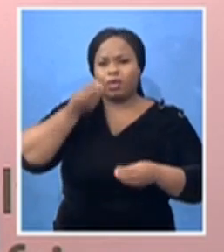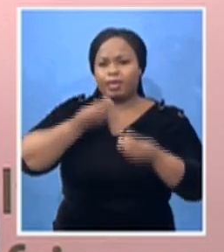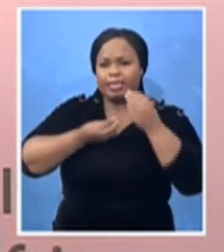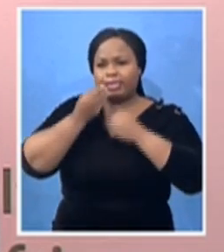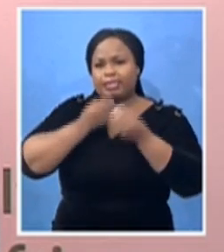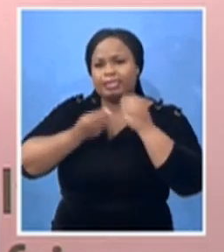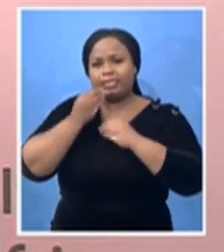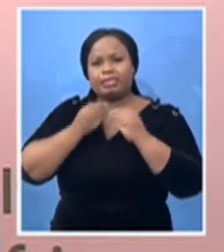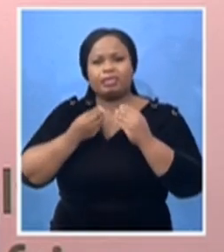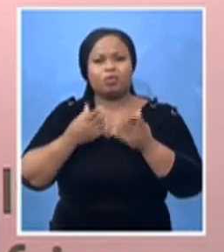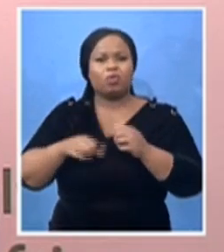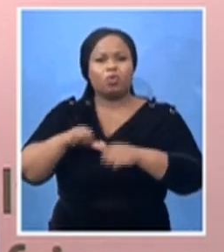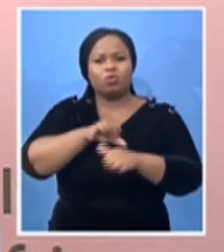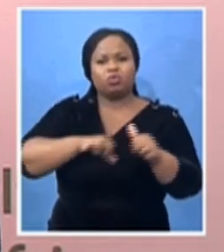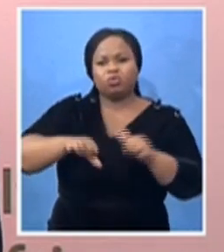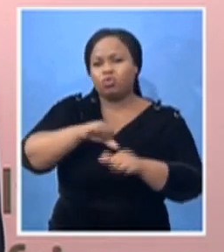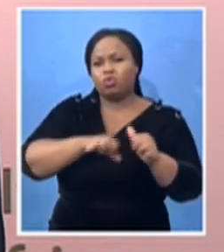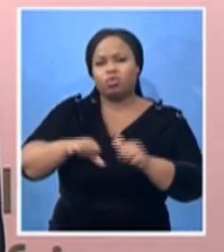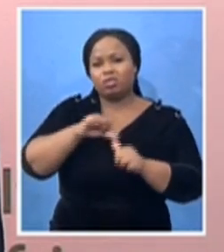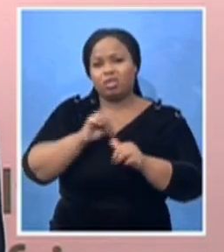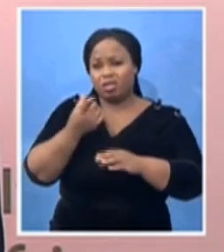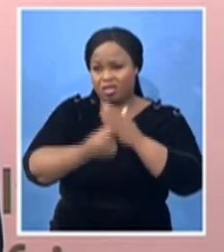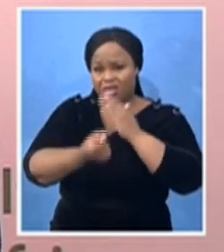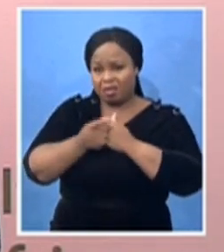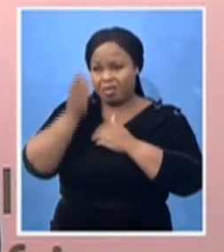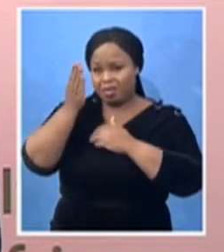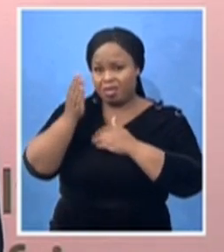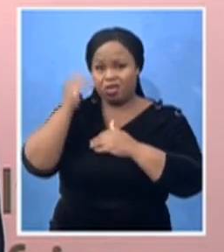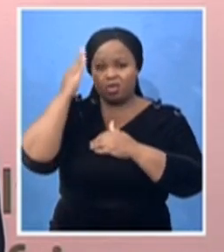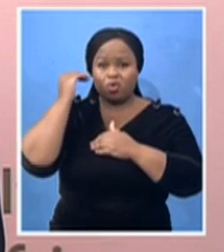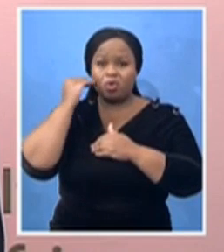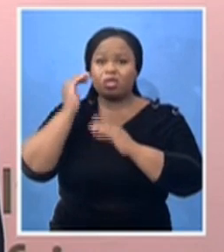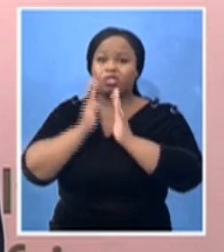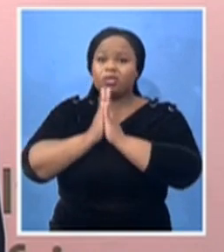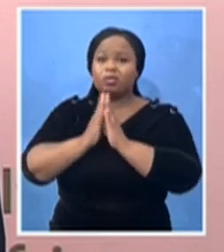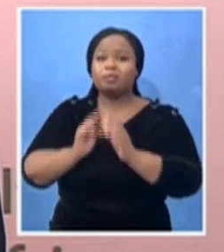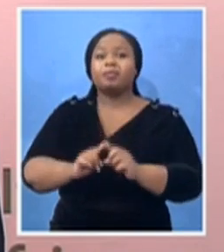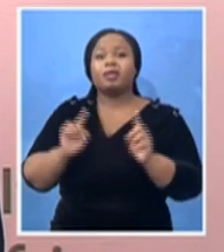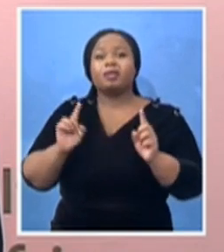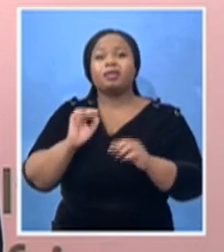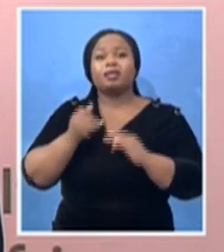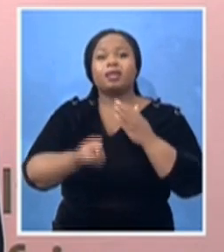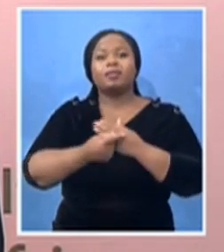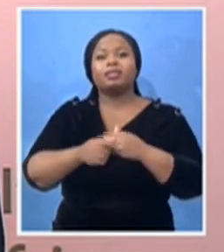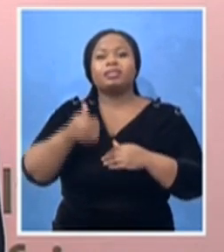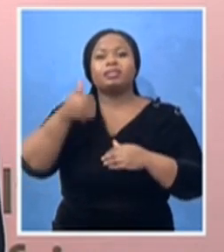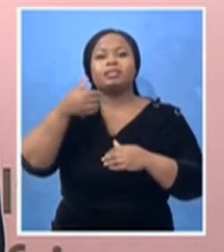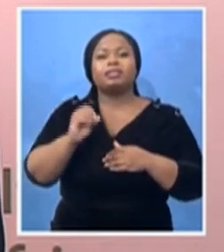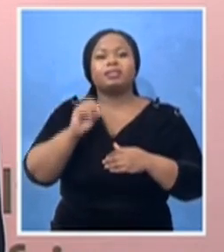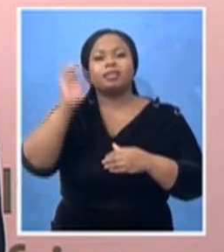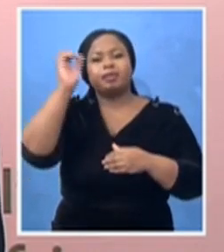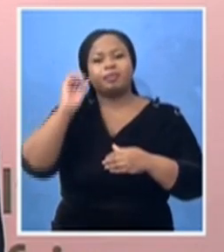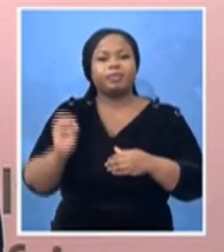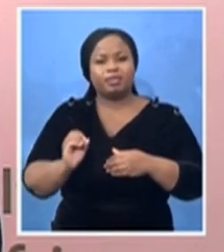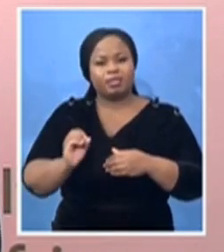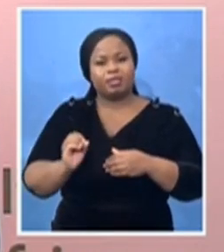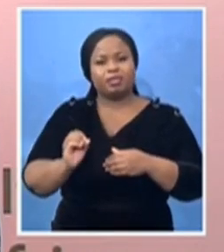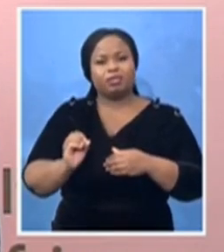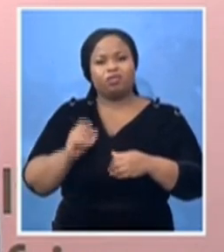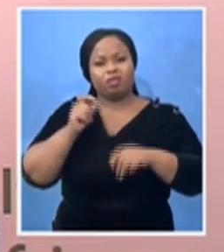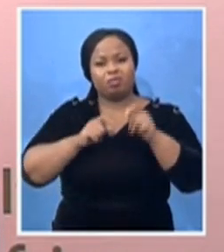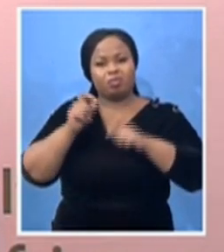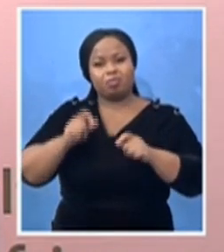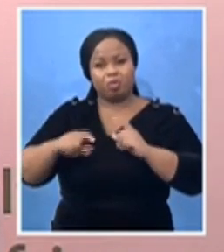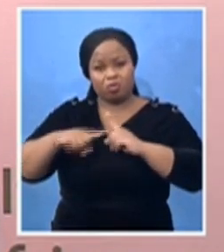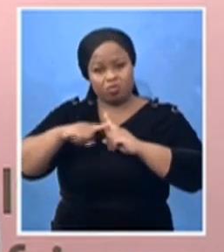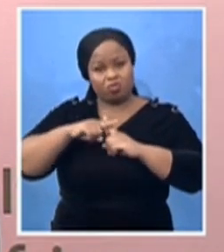they had. That at a certain point, 60% of people who were positive were all traced